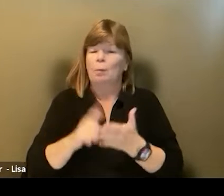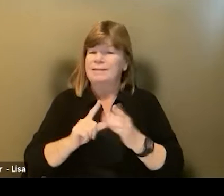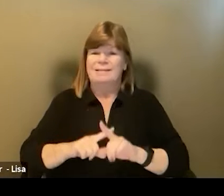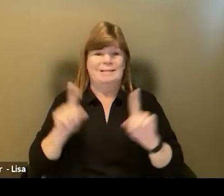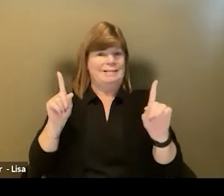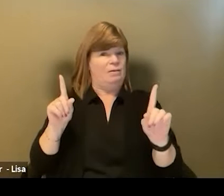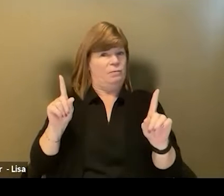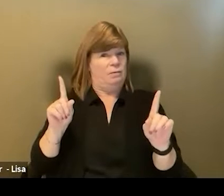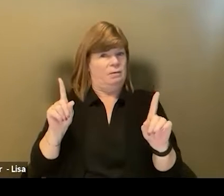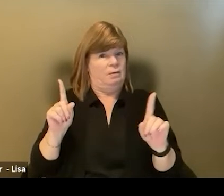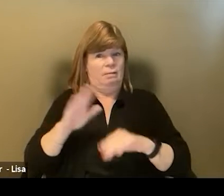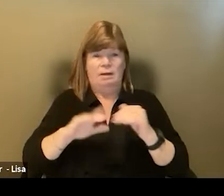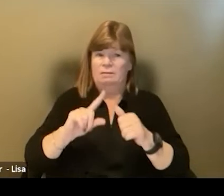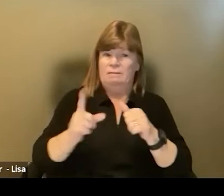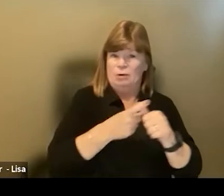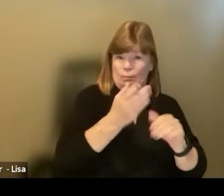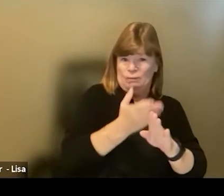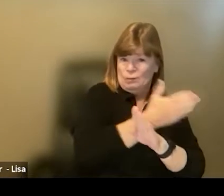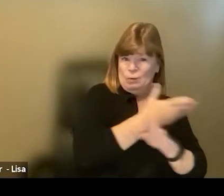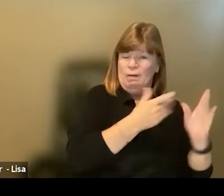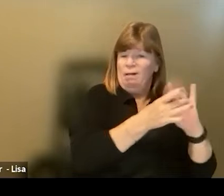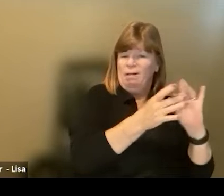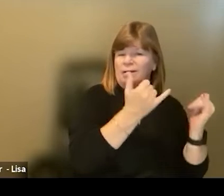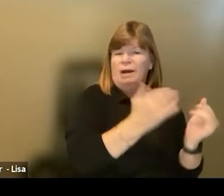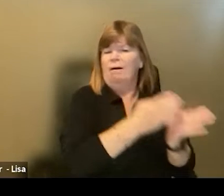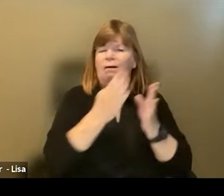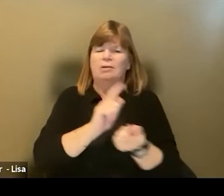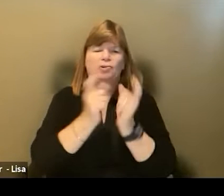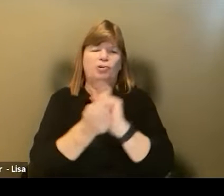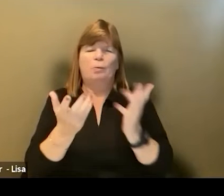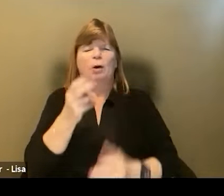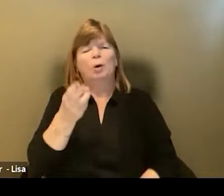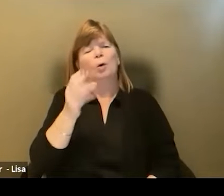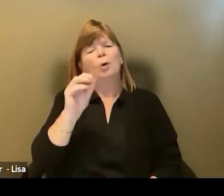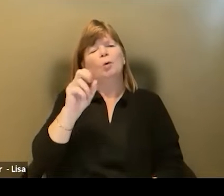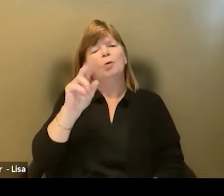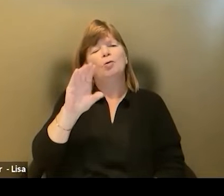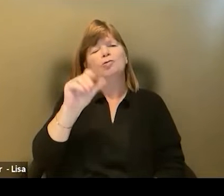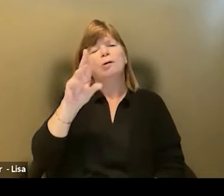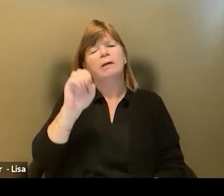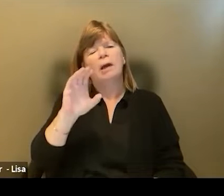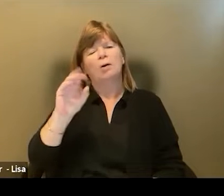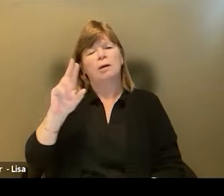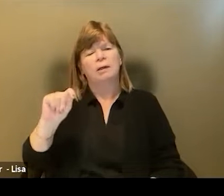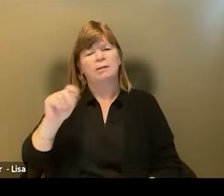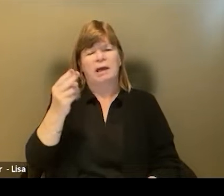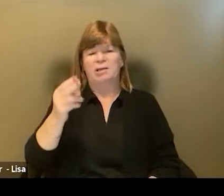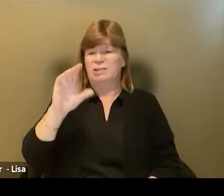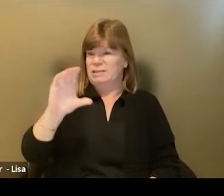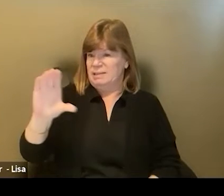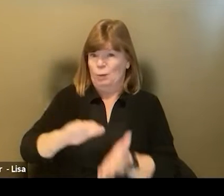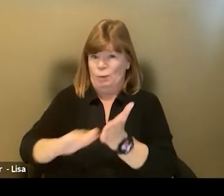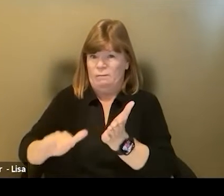from the first public comment period is that the Hoosier Care Connect waiver, so